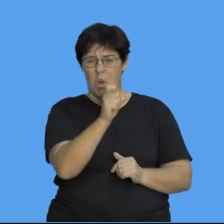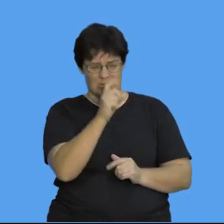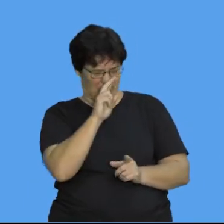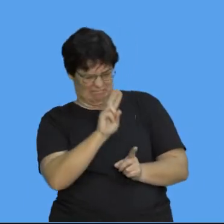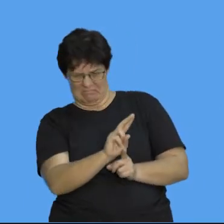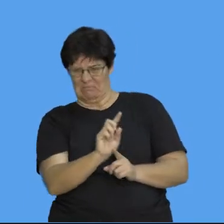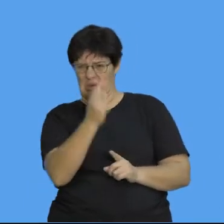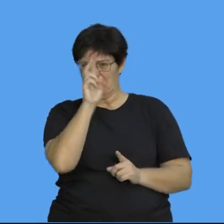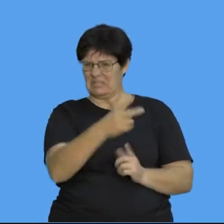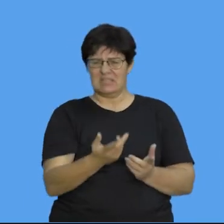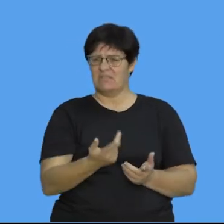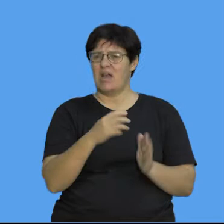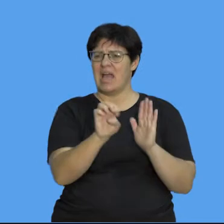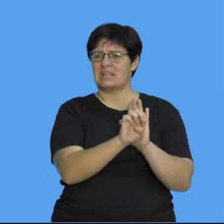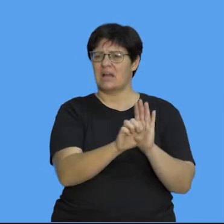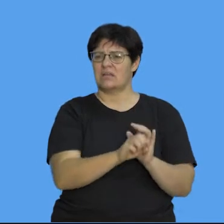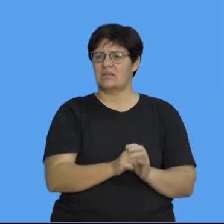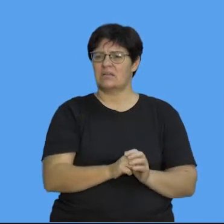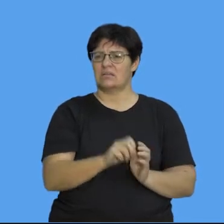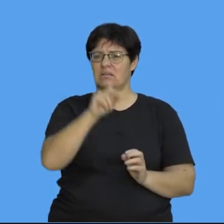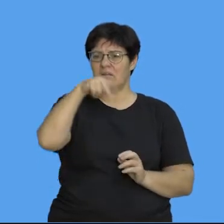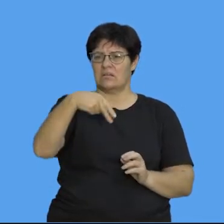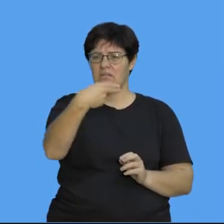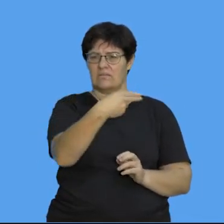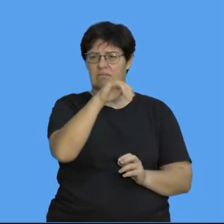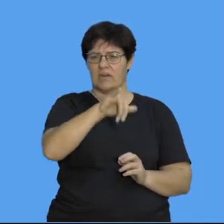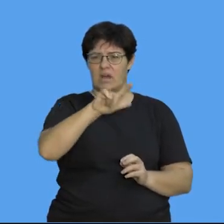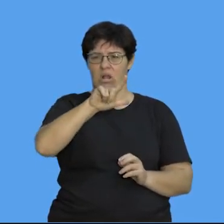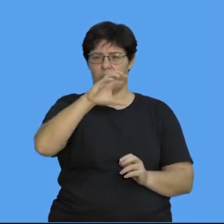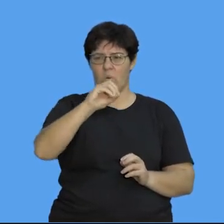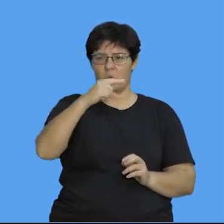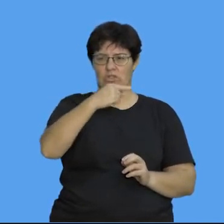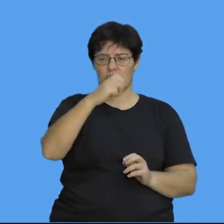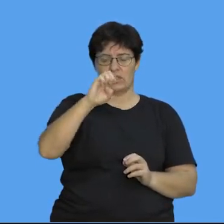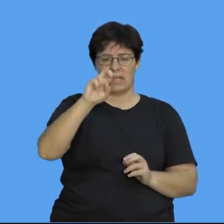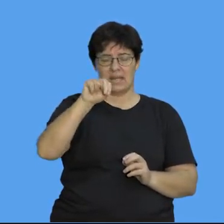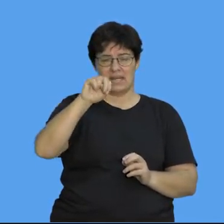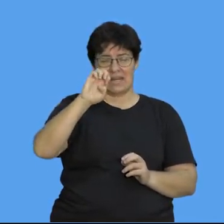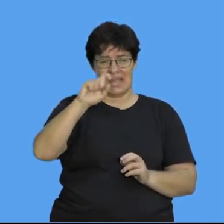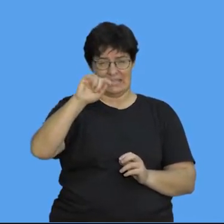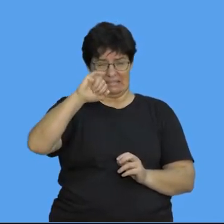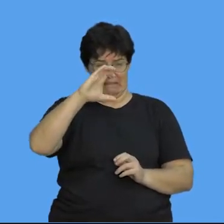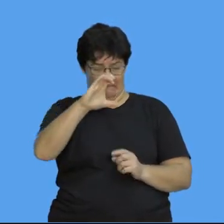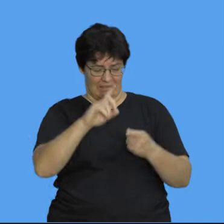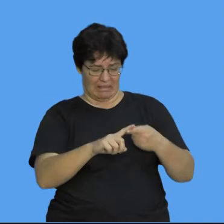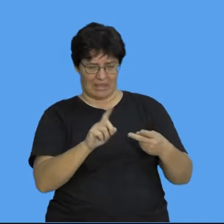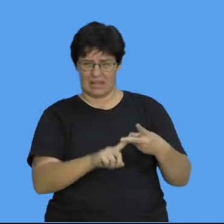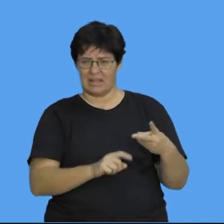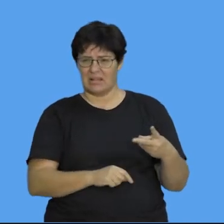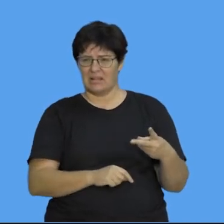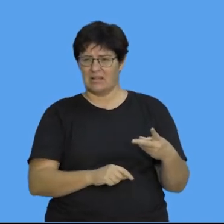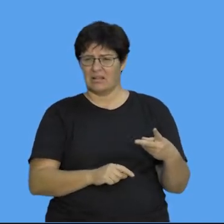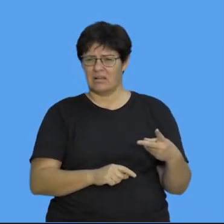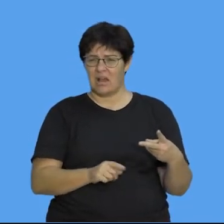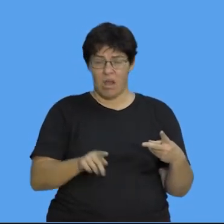not recognize. For example, phylogenetic. These are all going to be new terms to you. And all